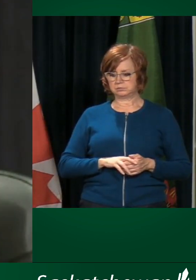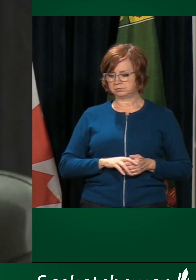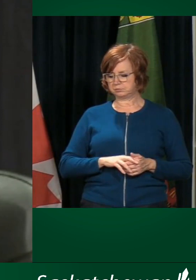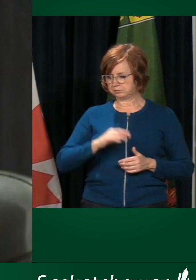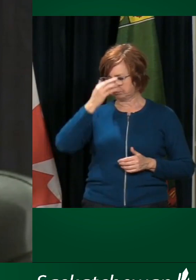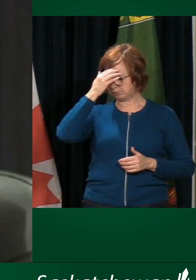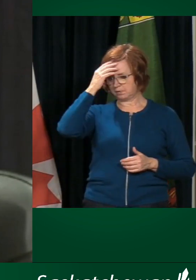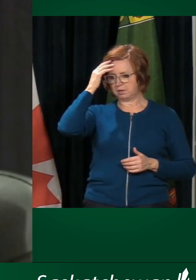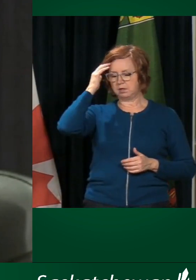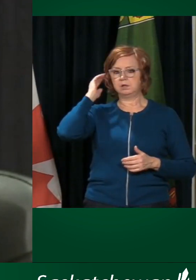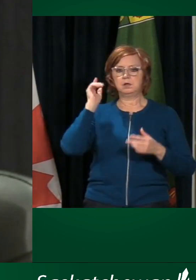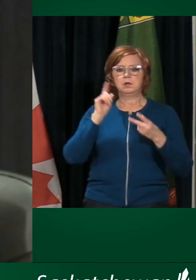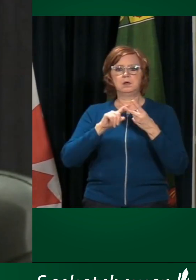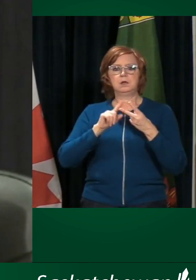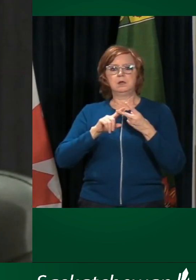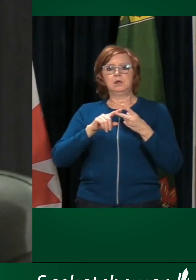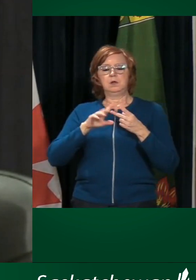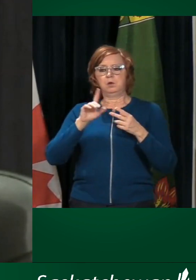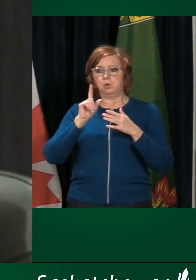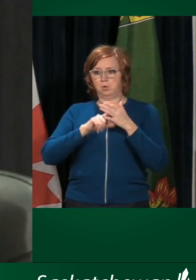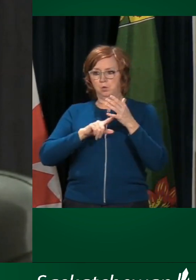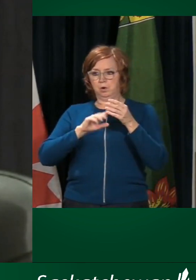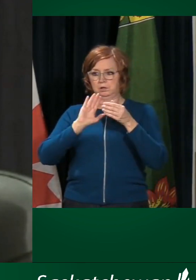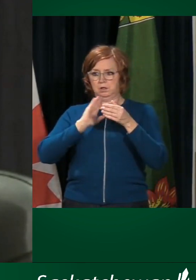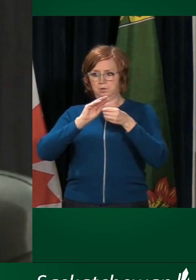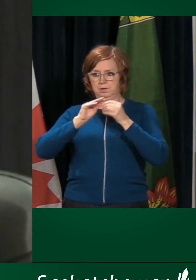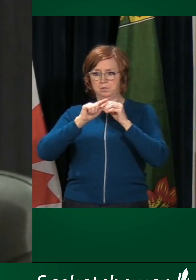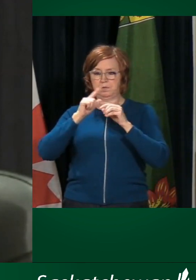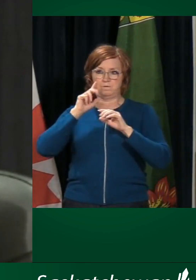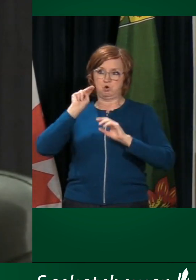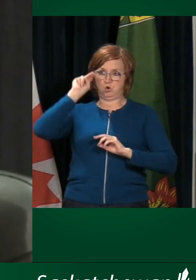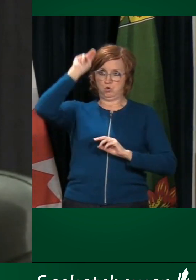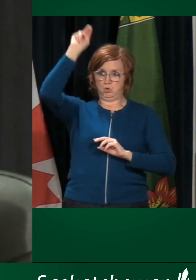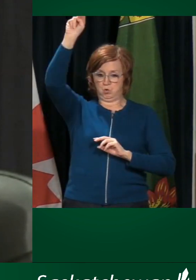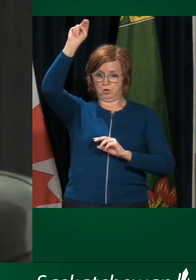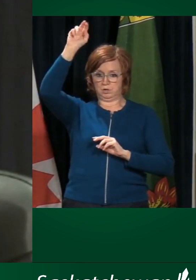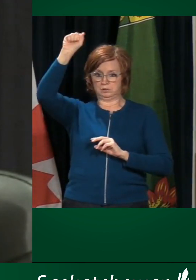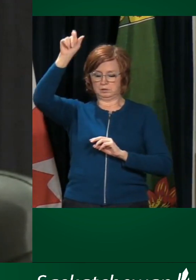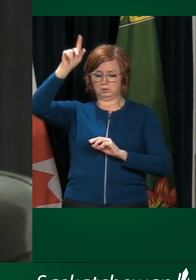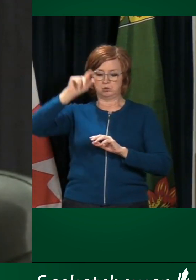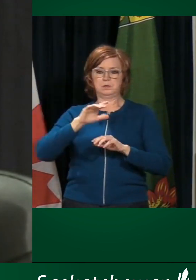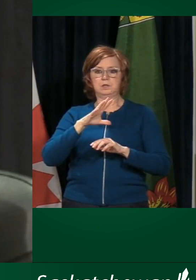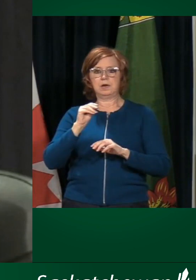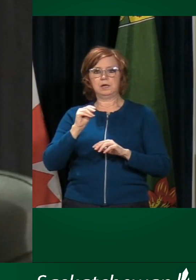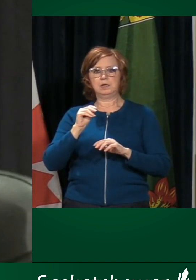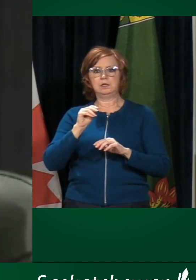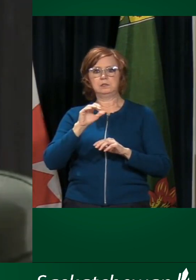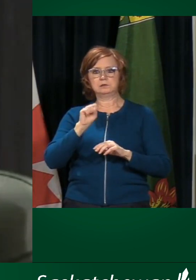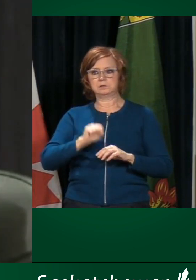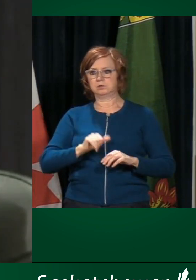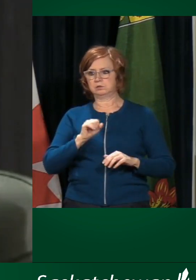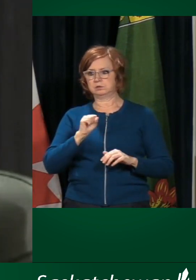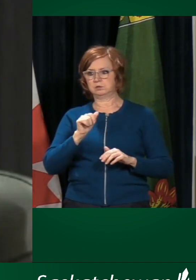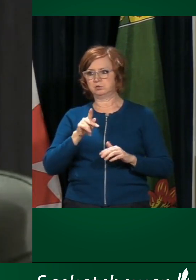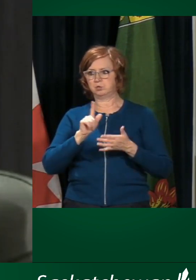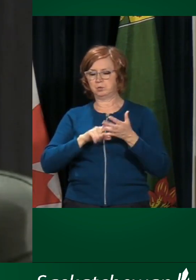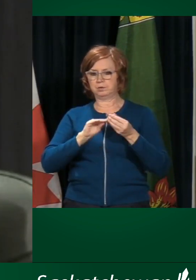effective reproductive number is in the north and far north of Saskatchewan versus central and southern Saskatchewan.